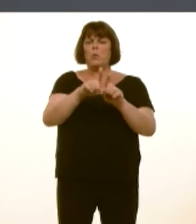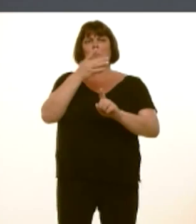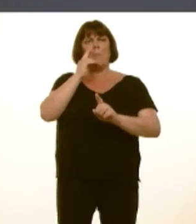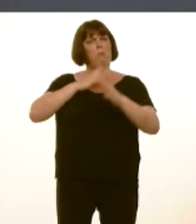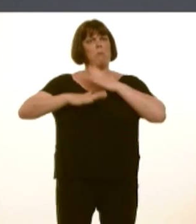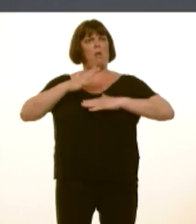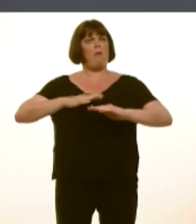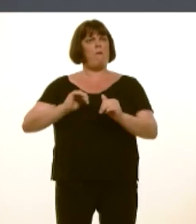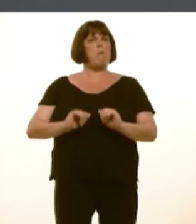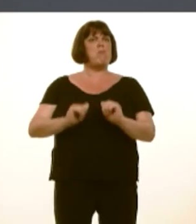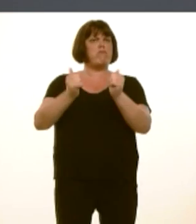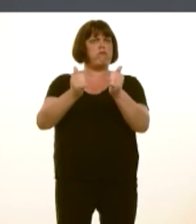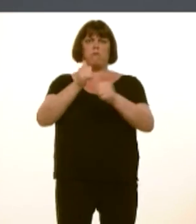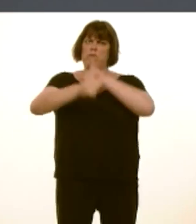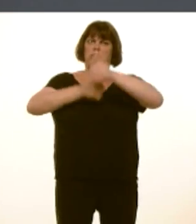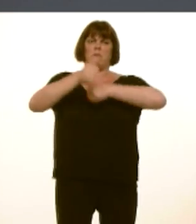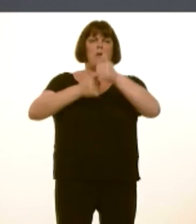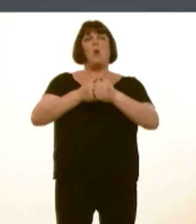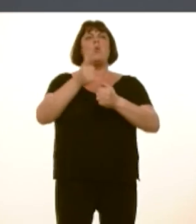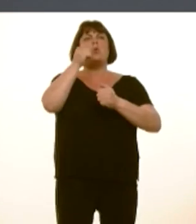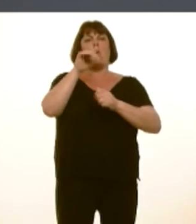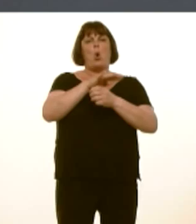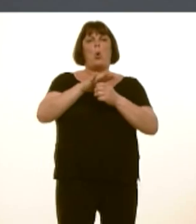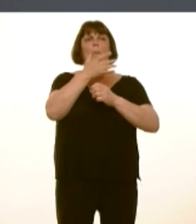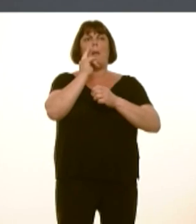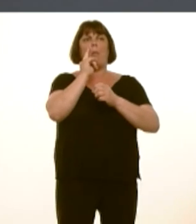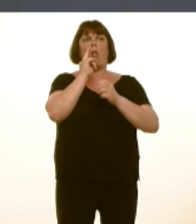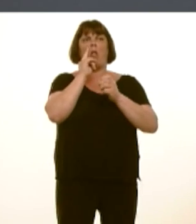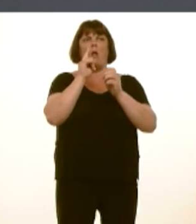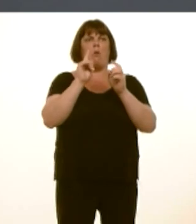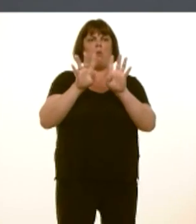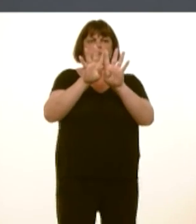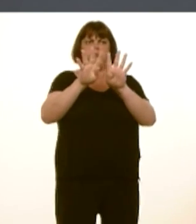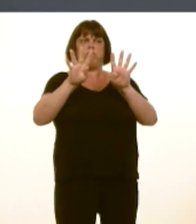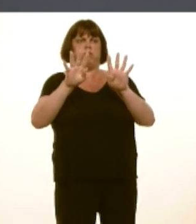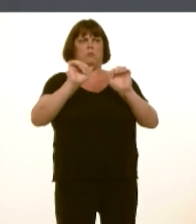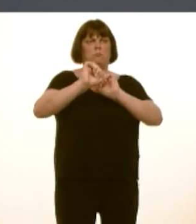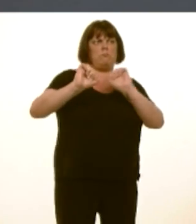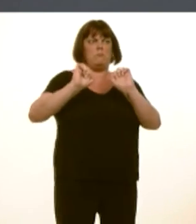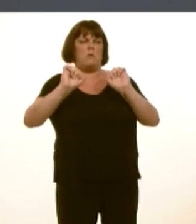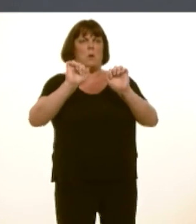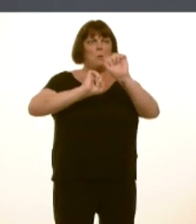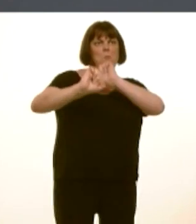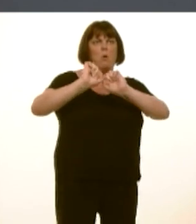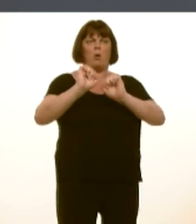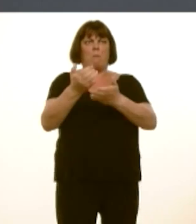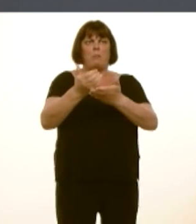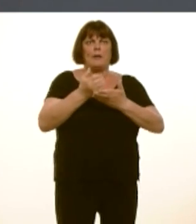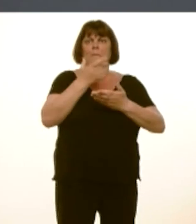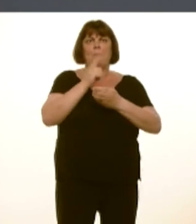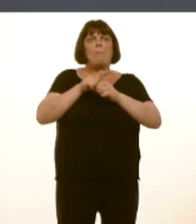it's been reported that local people created a human shield around the resort in an attempt to protect